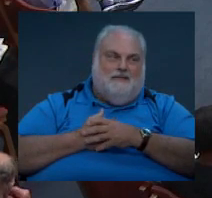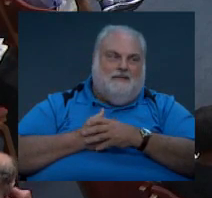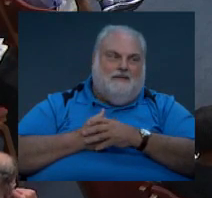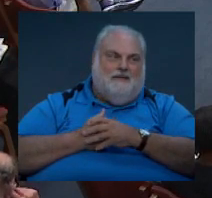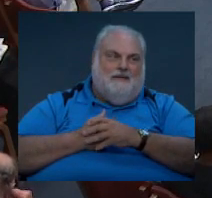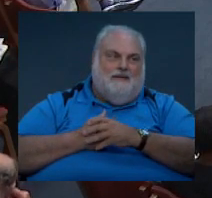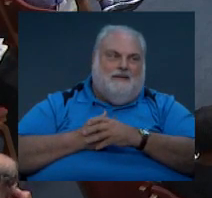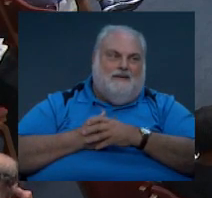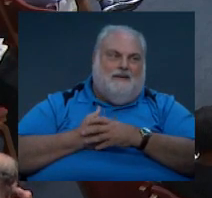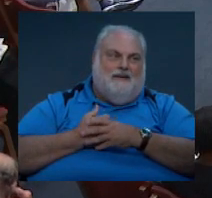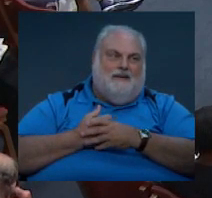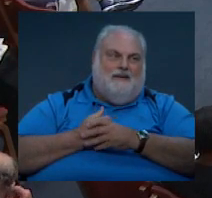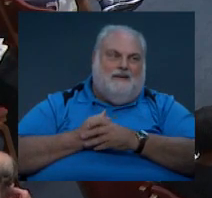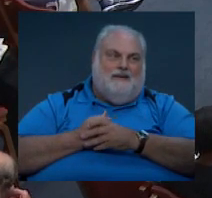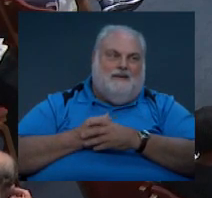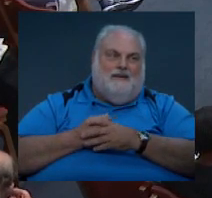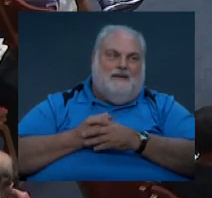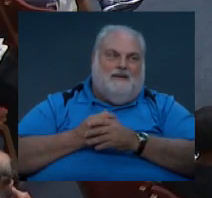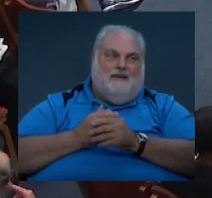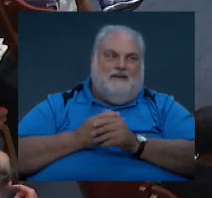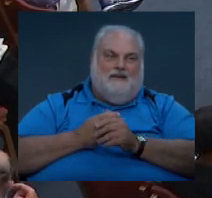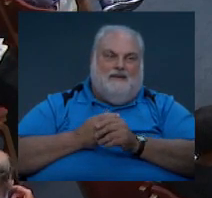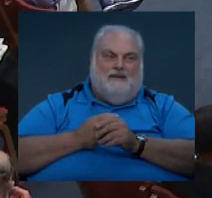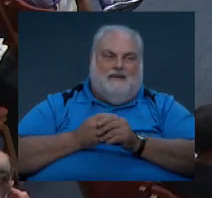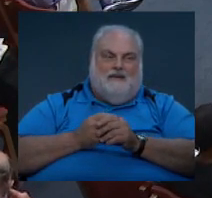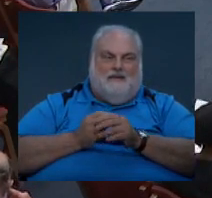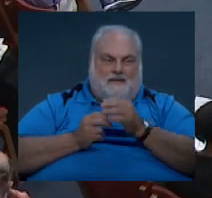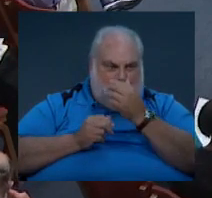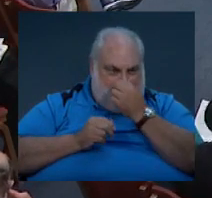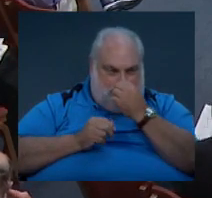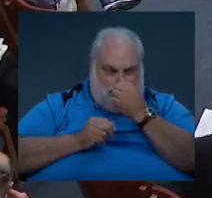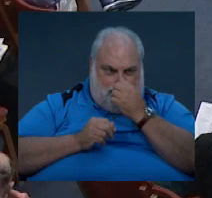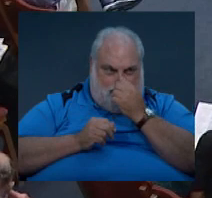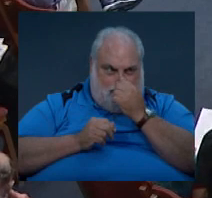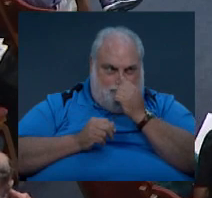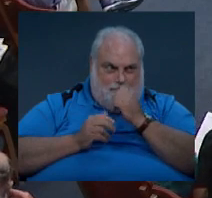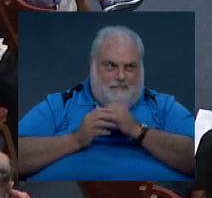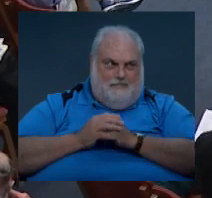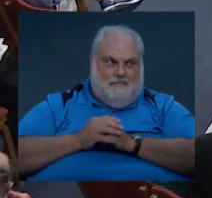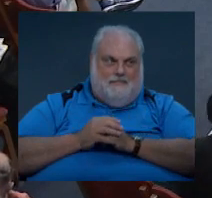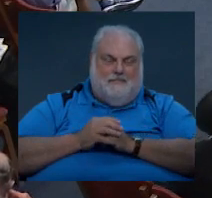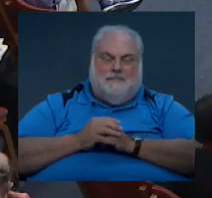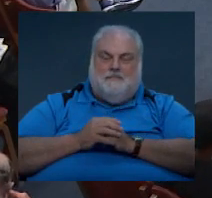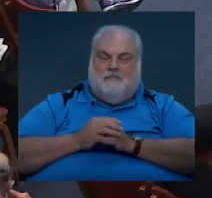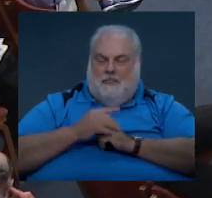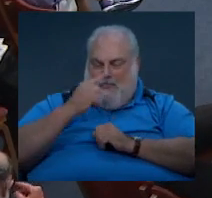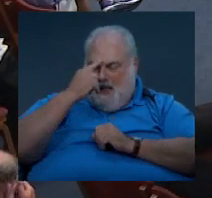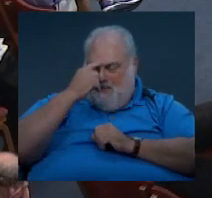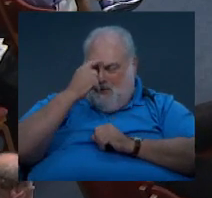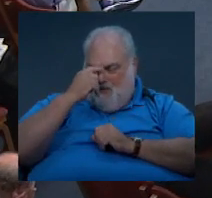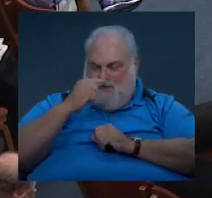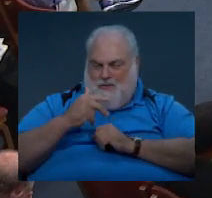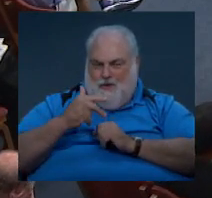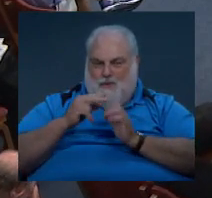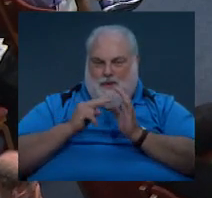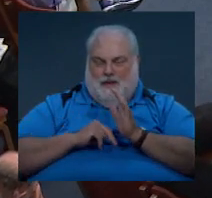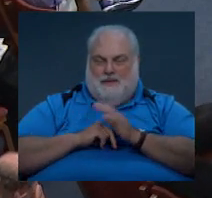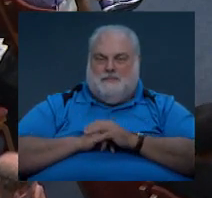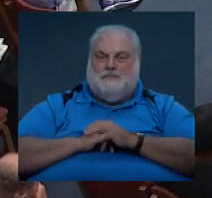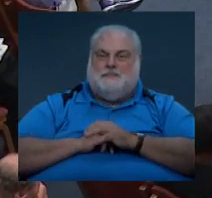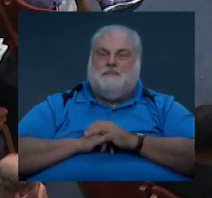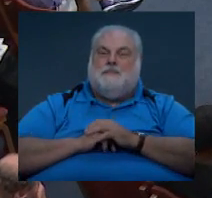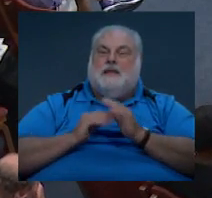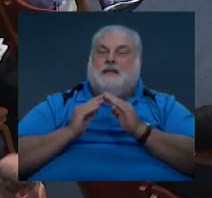It's 8 o'clock. I'm sorry. You know, we try to get out of here early. So. I know. I'm dreaming about a third reading. All right. Third